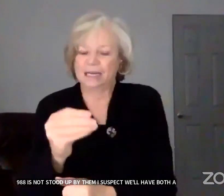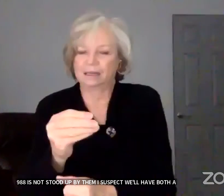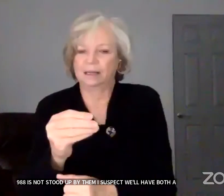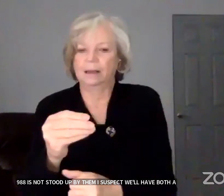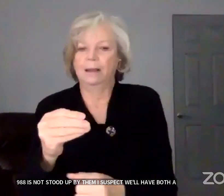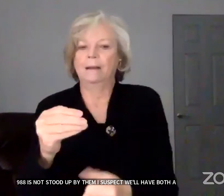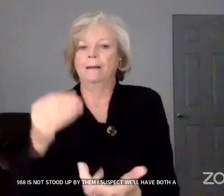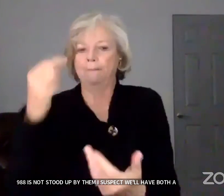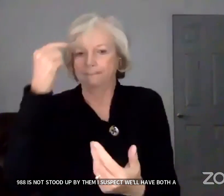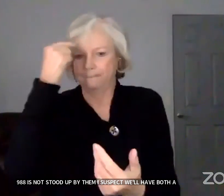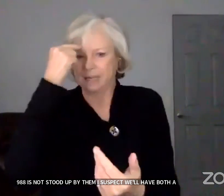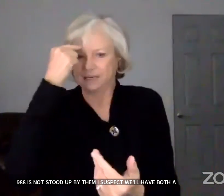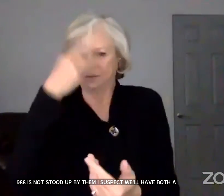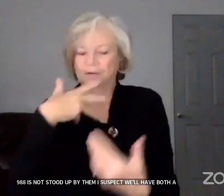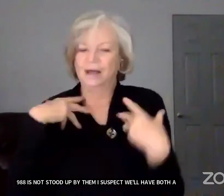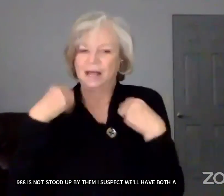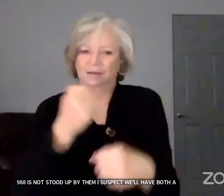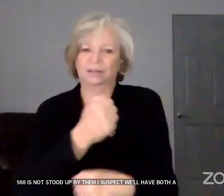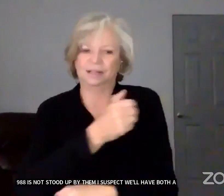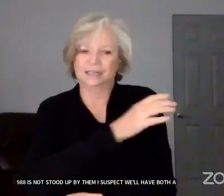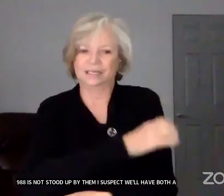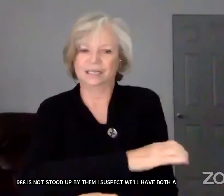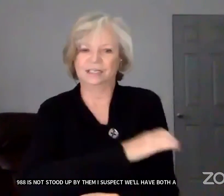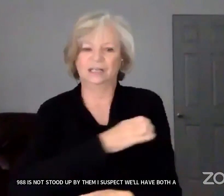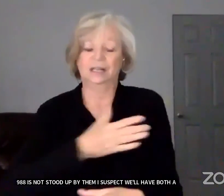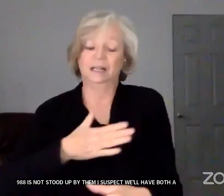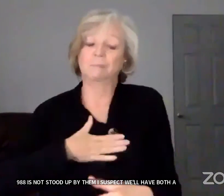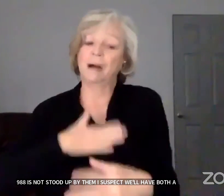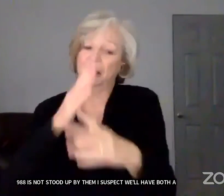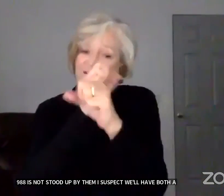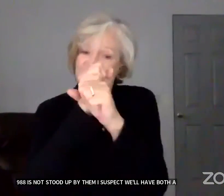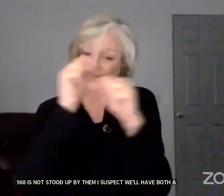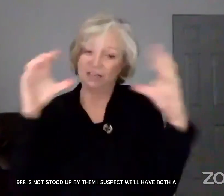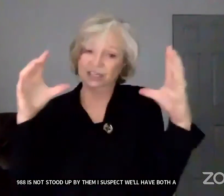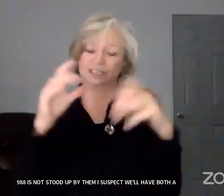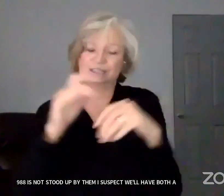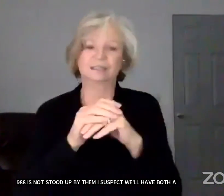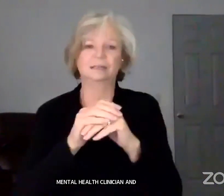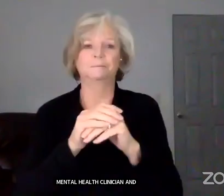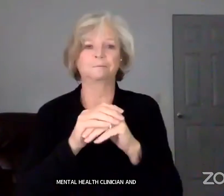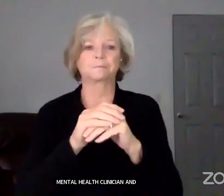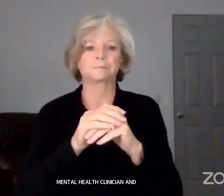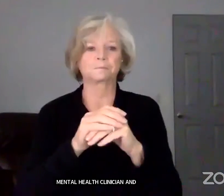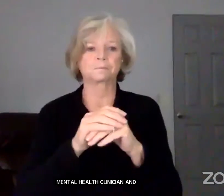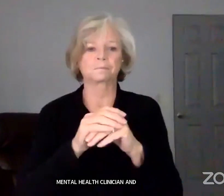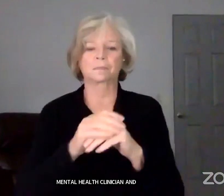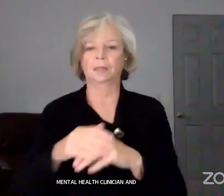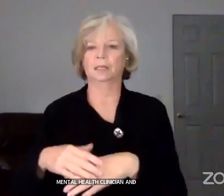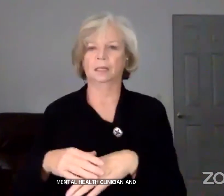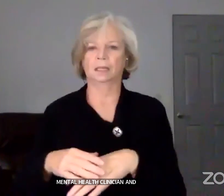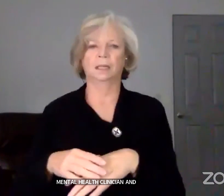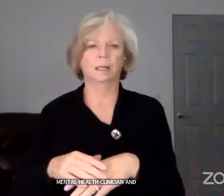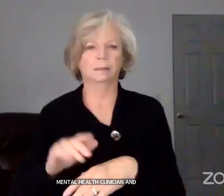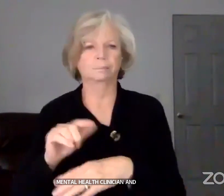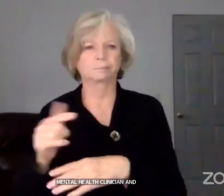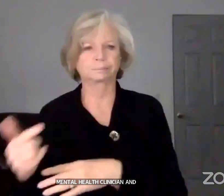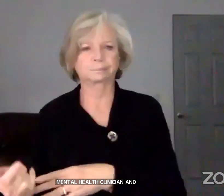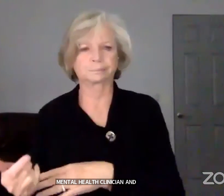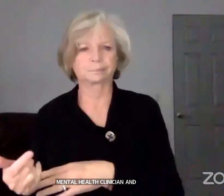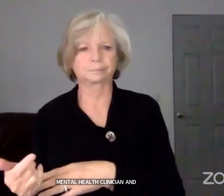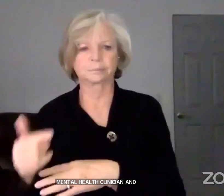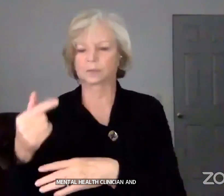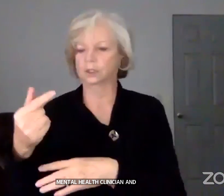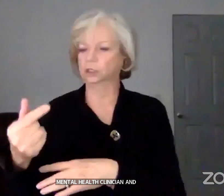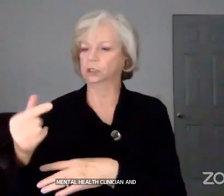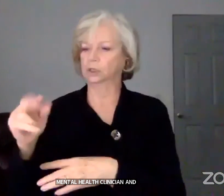my vision. One quick question I have around this is, and this is maybe something you can't answer tonight, in terms of the